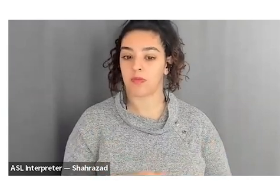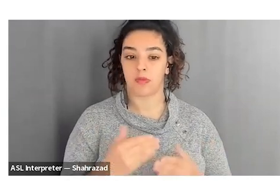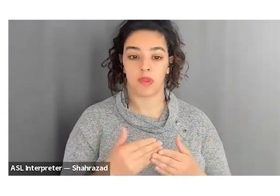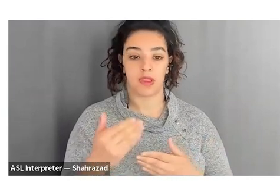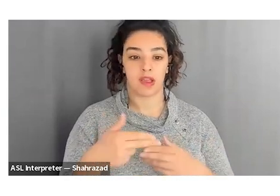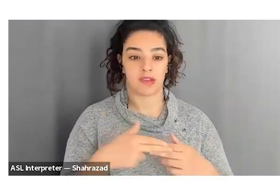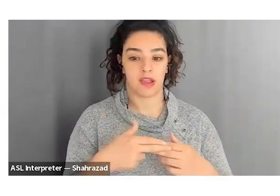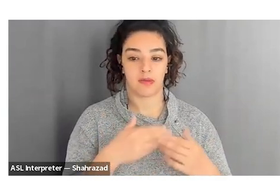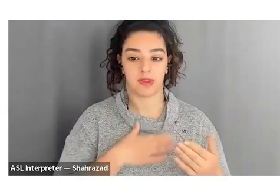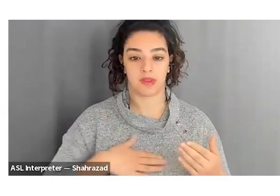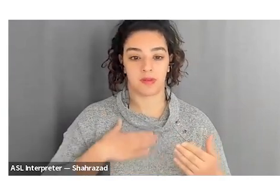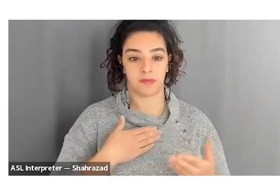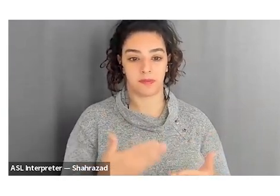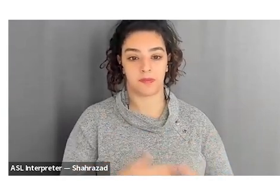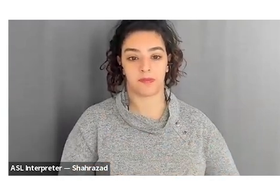slide, please.